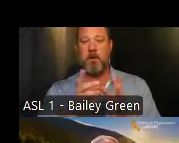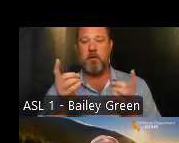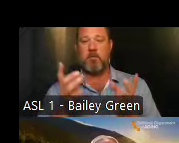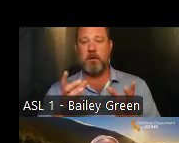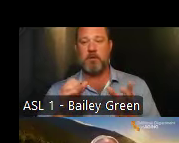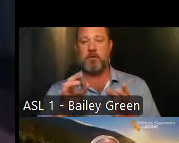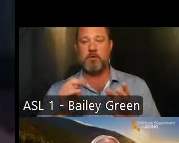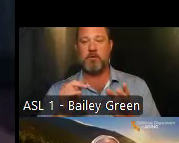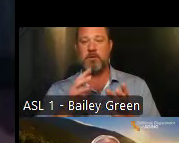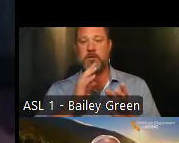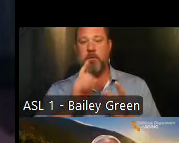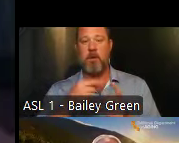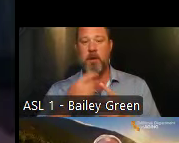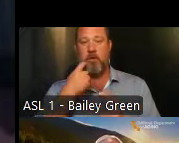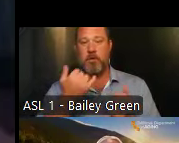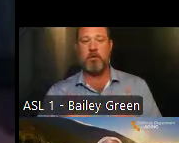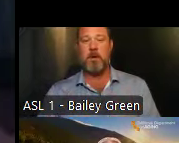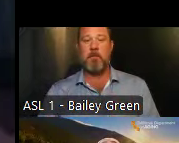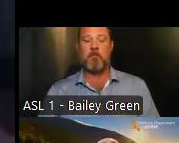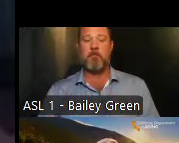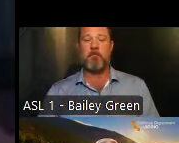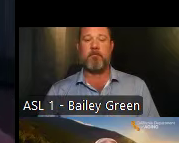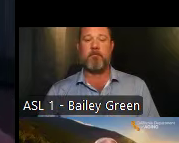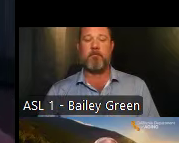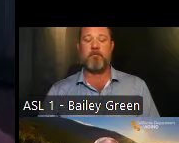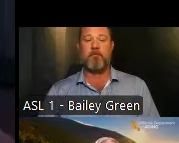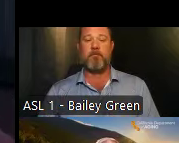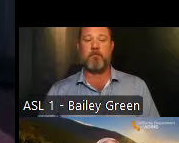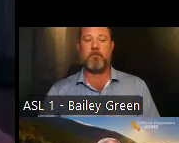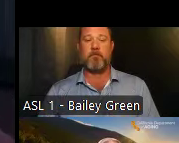Susan DeMorris, spoke to earlier today.